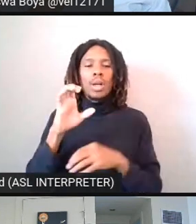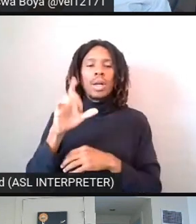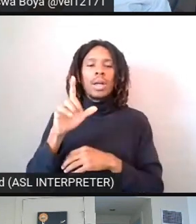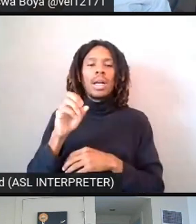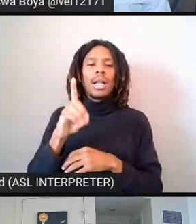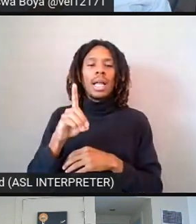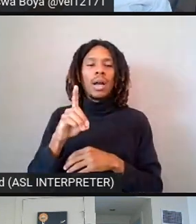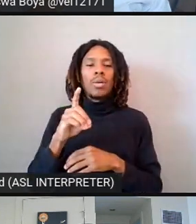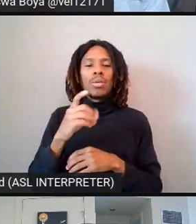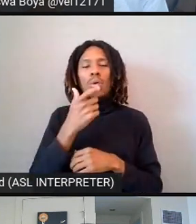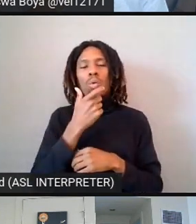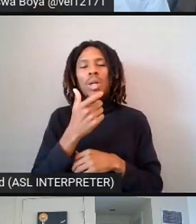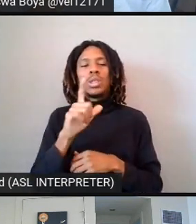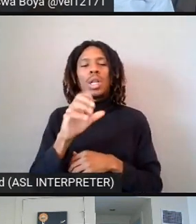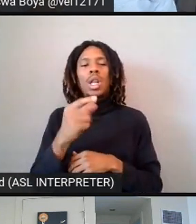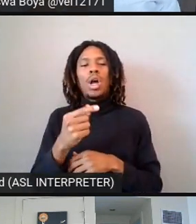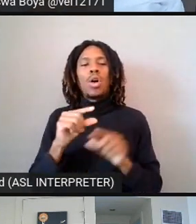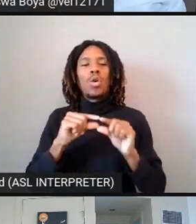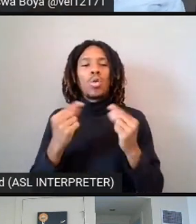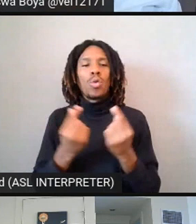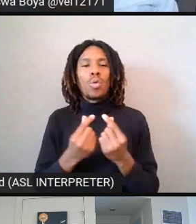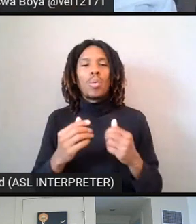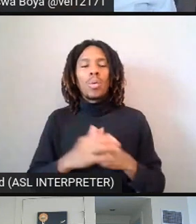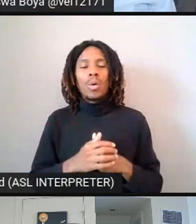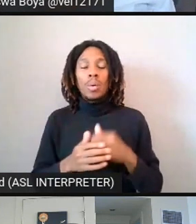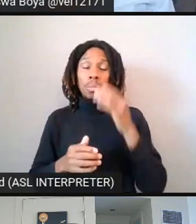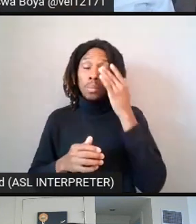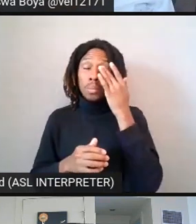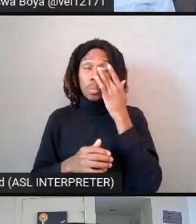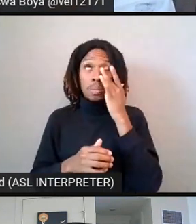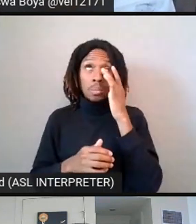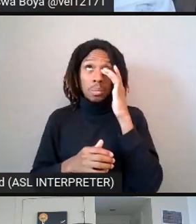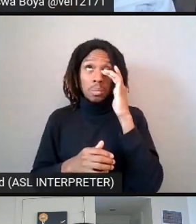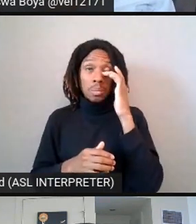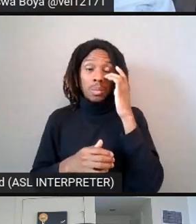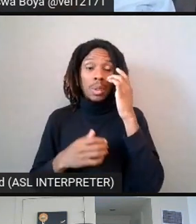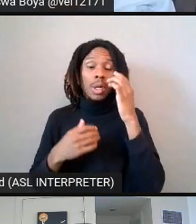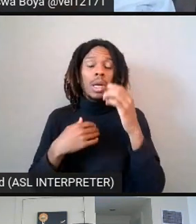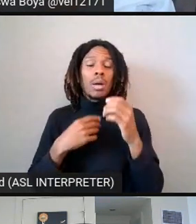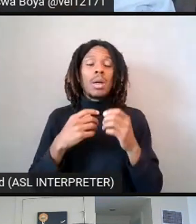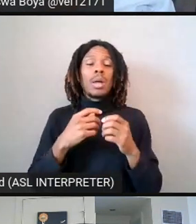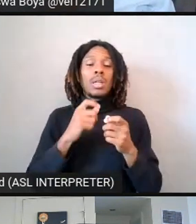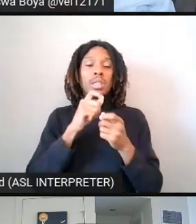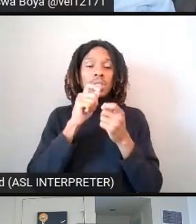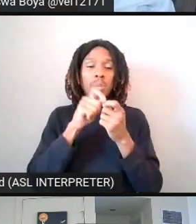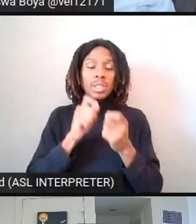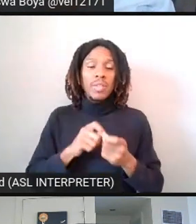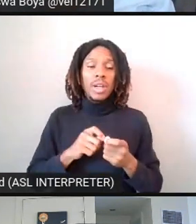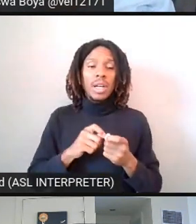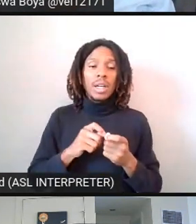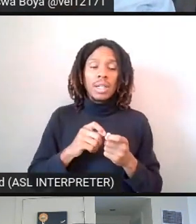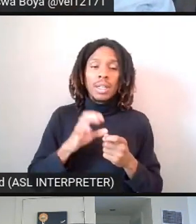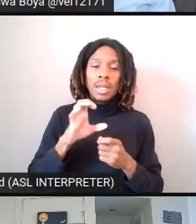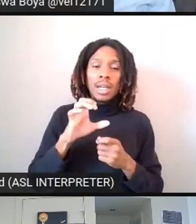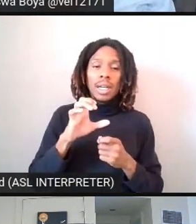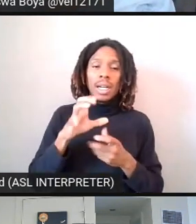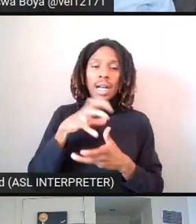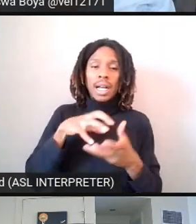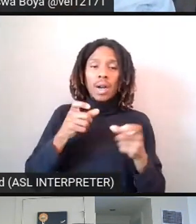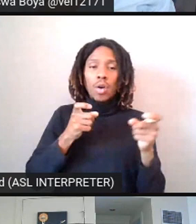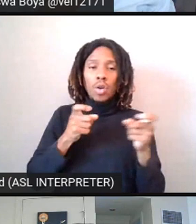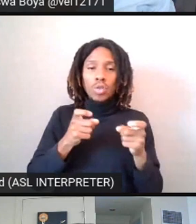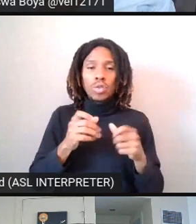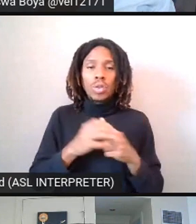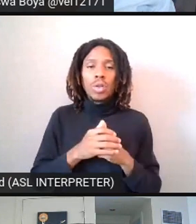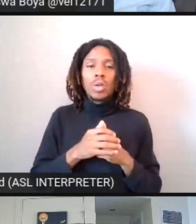log group. To do that, I am going to specify Cloud Control API's create resource call, specify